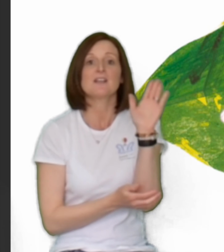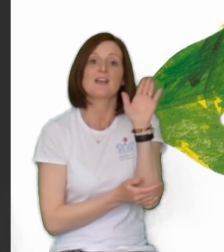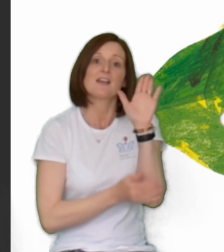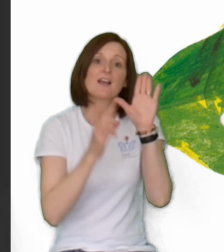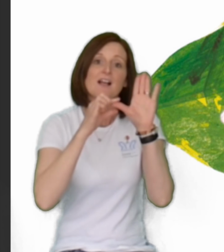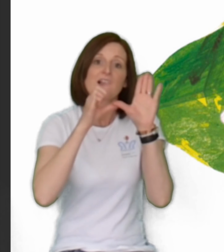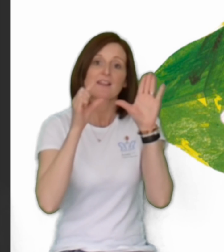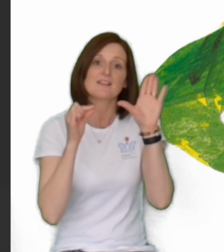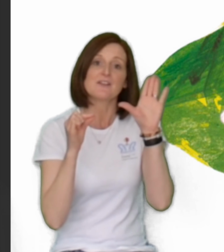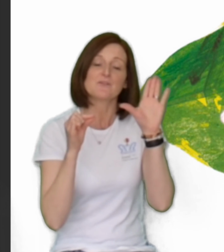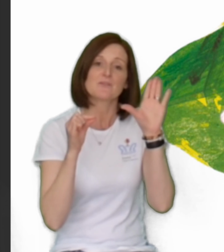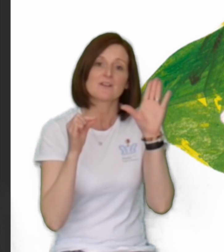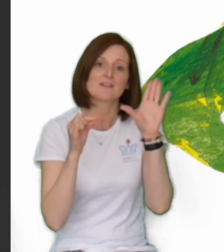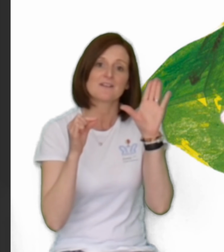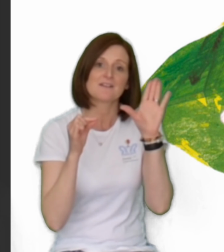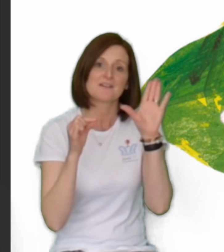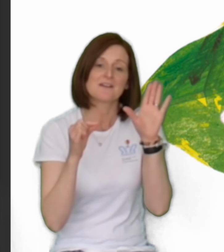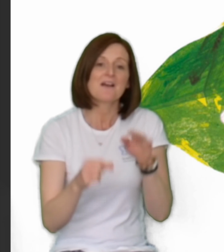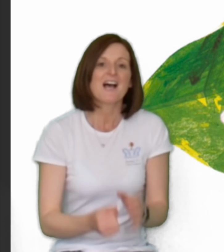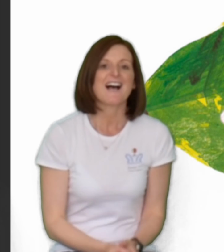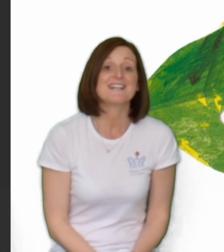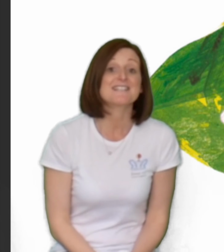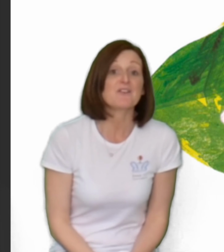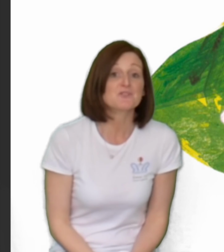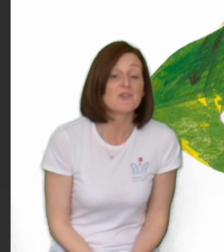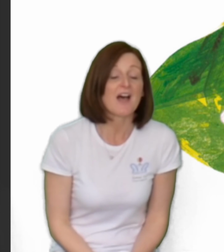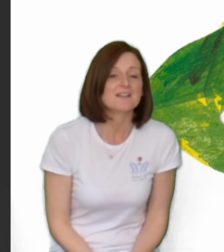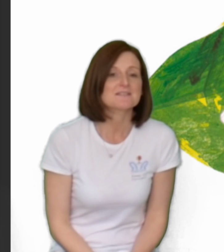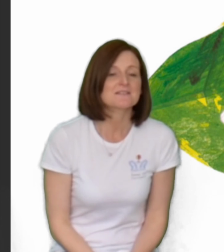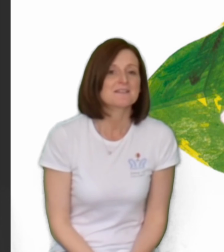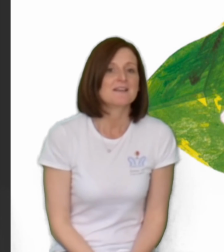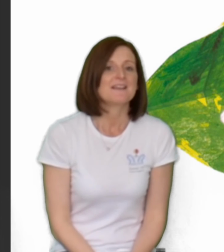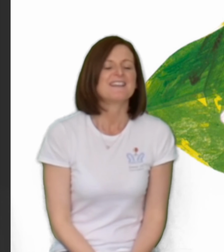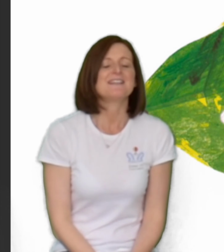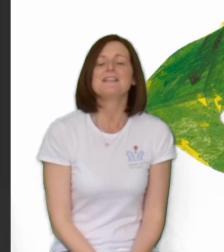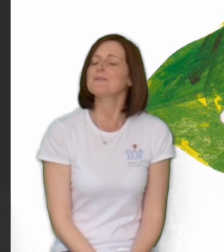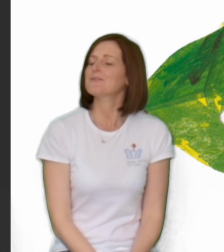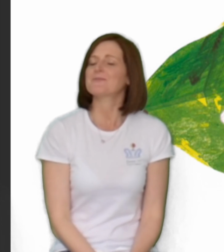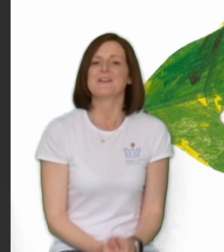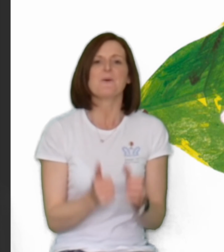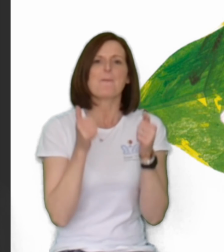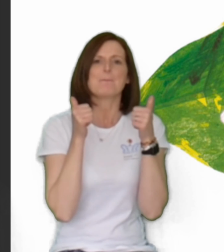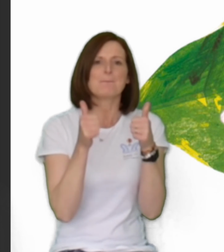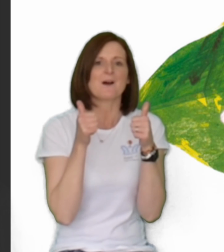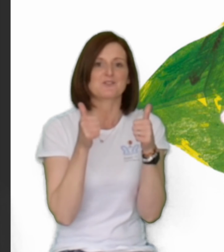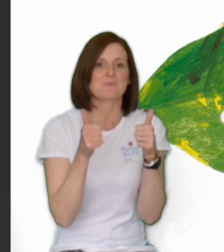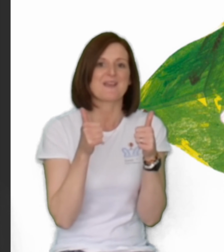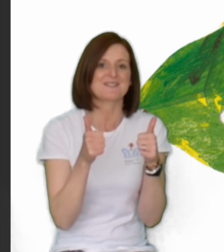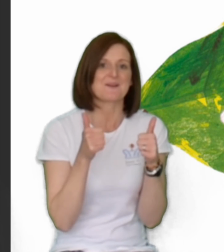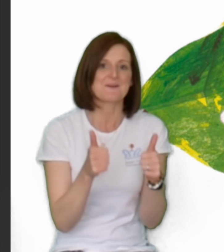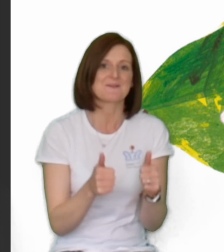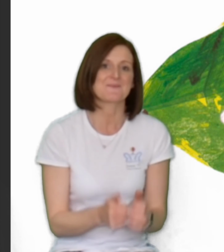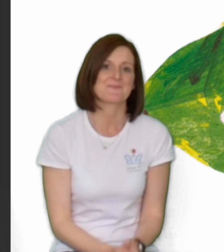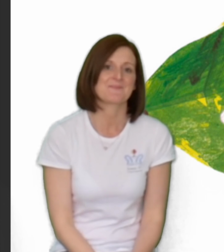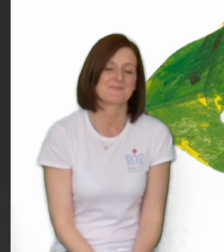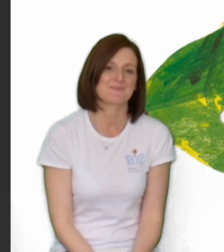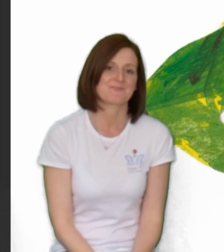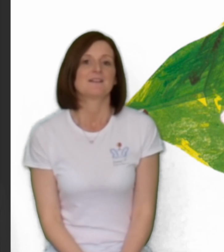green leaf. And after that, he felt much better.